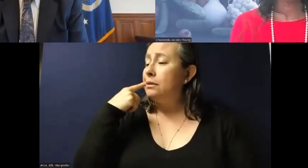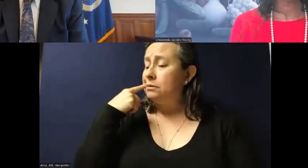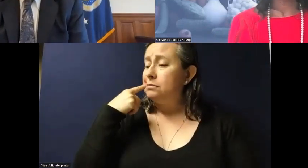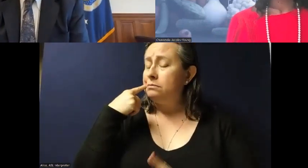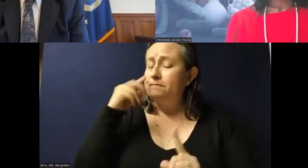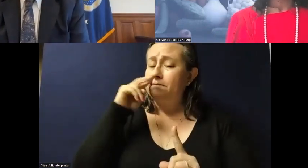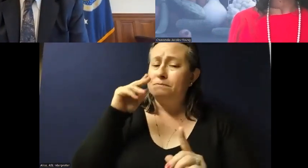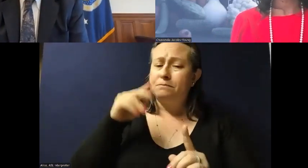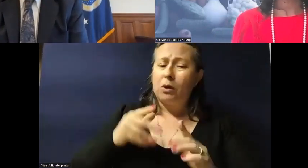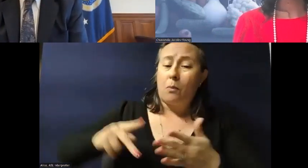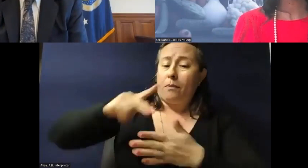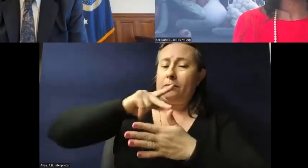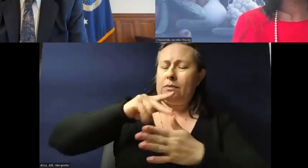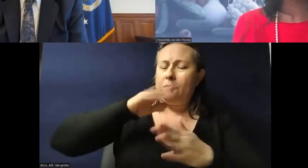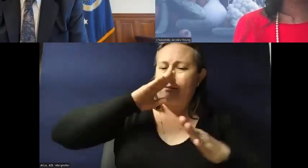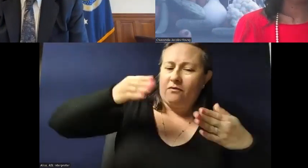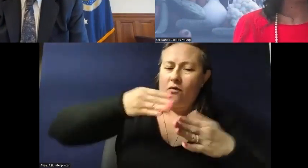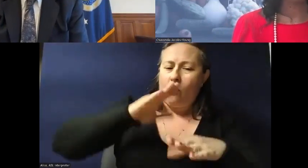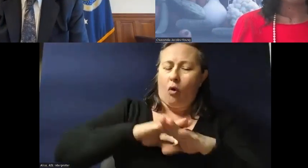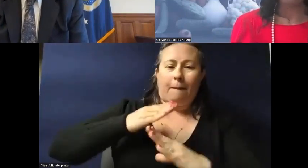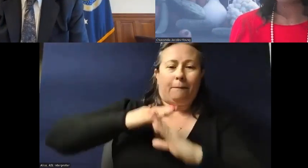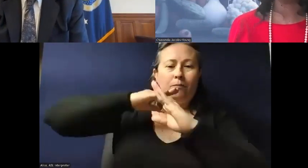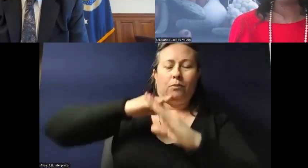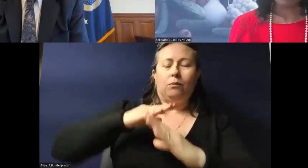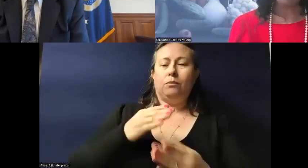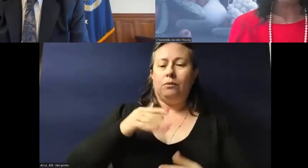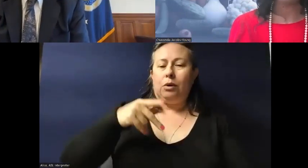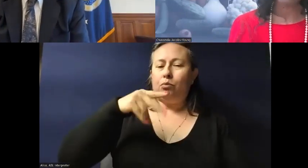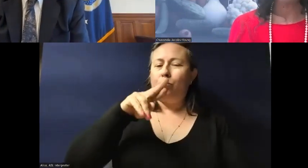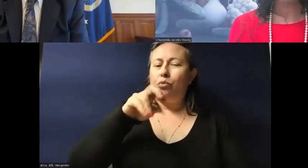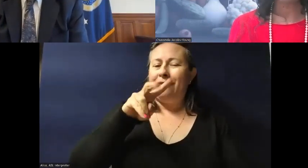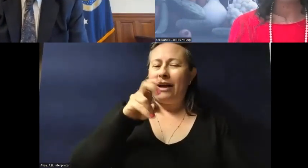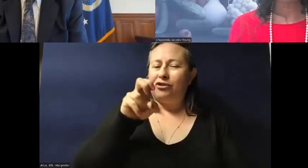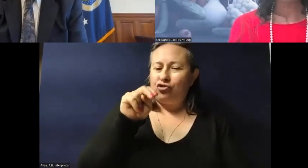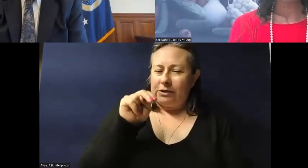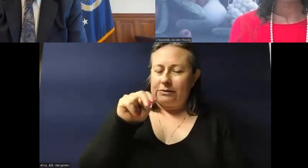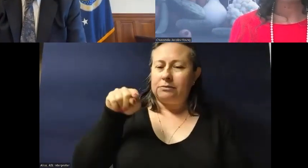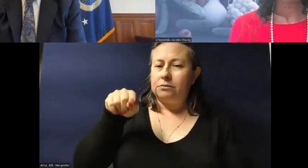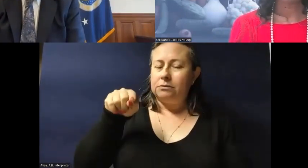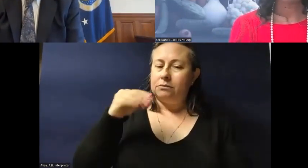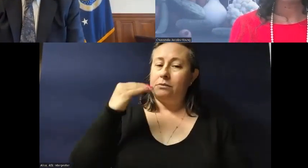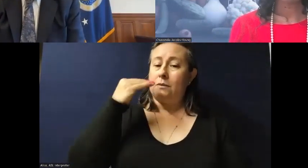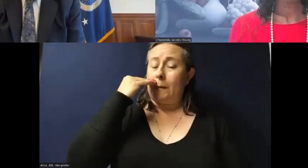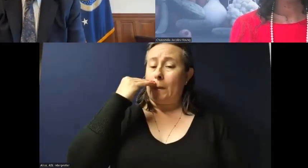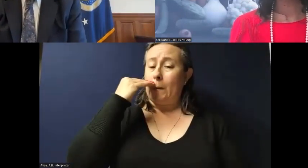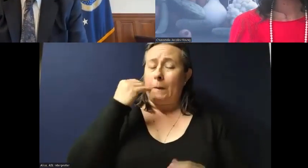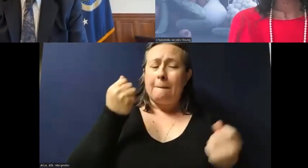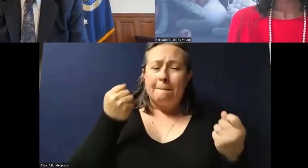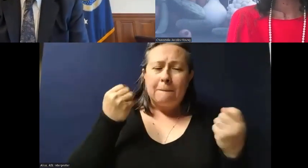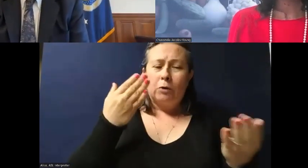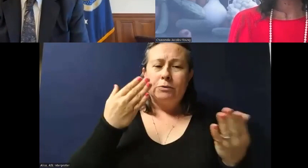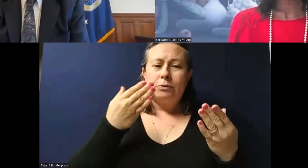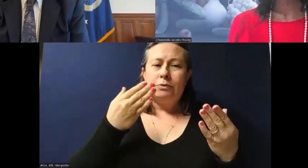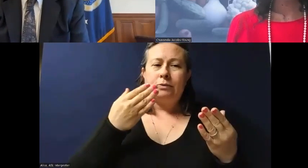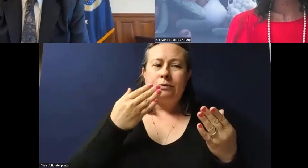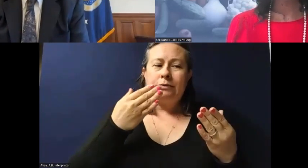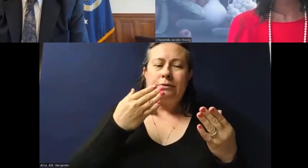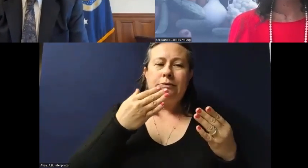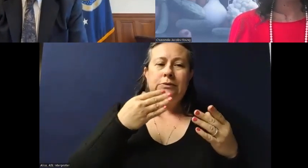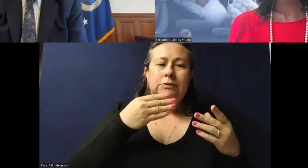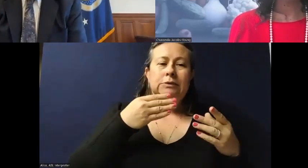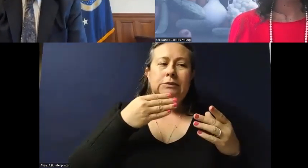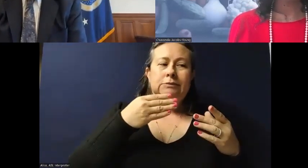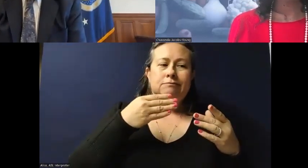focus on prevention. At the end of the day, we know that there are multiple gateways, if you will, to